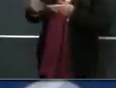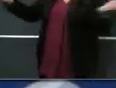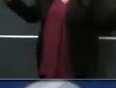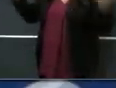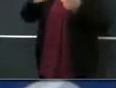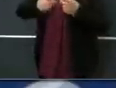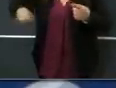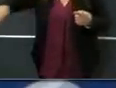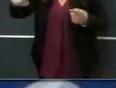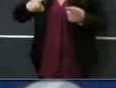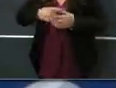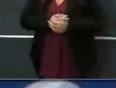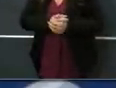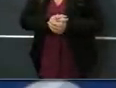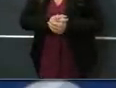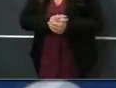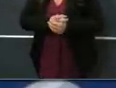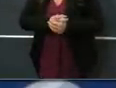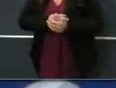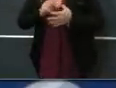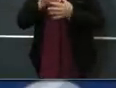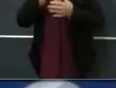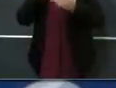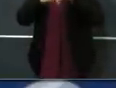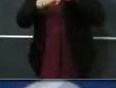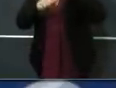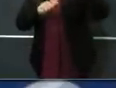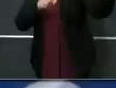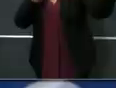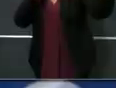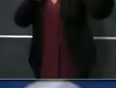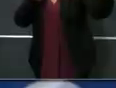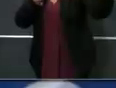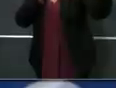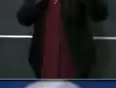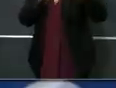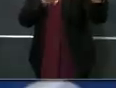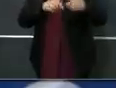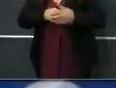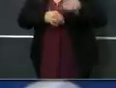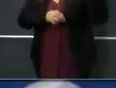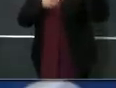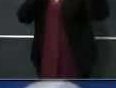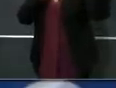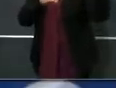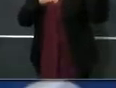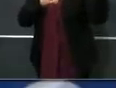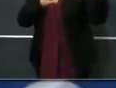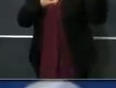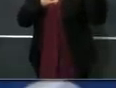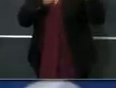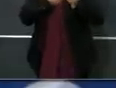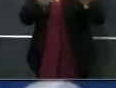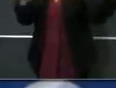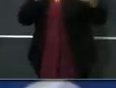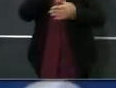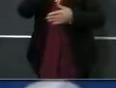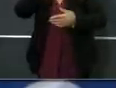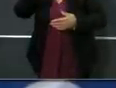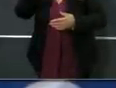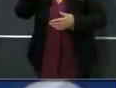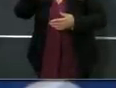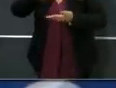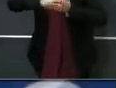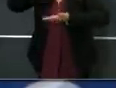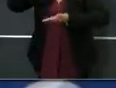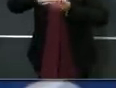specifically as it relates to Google's announcement. Google has already distributed their Chromebooks, and now